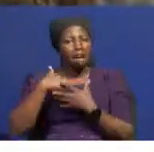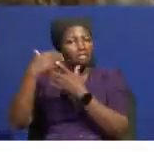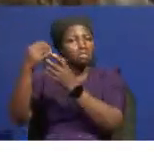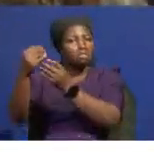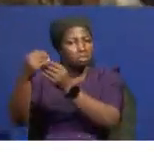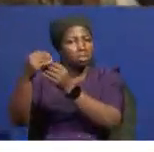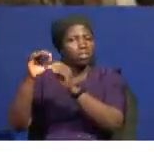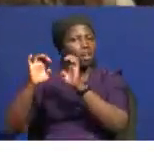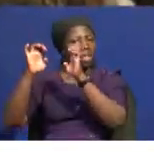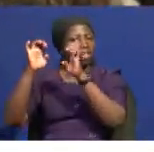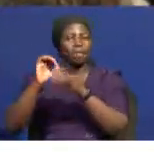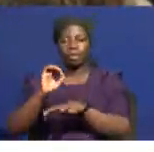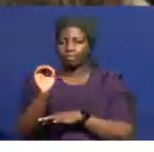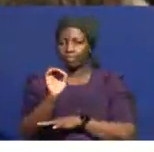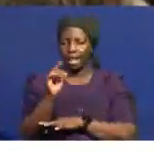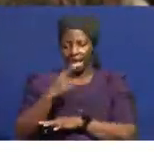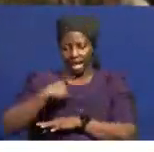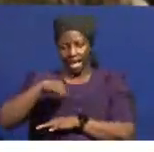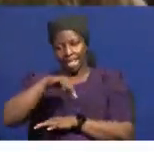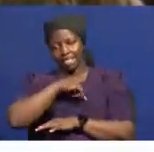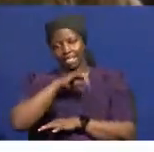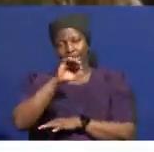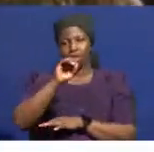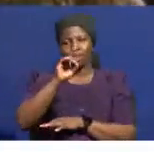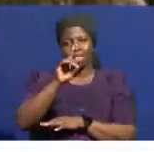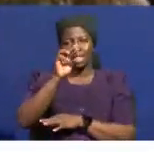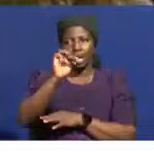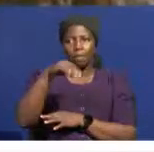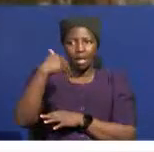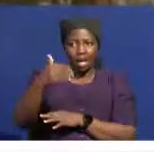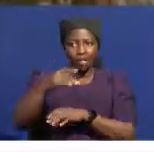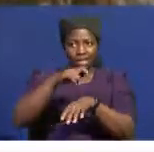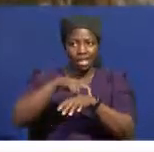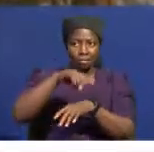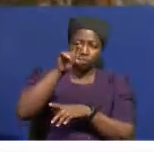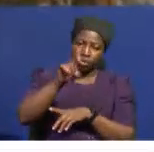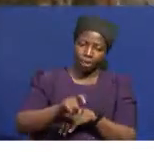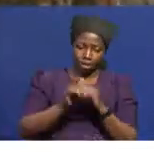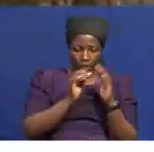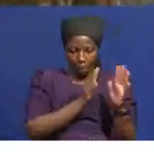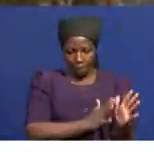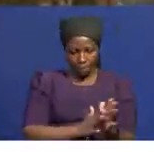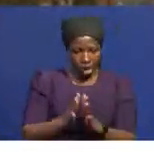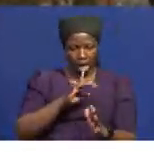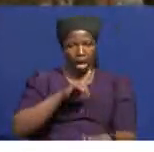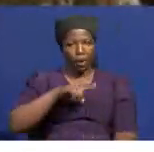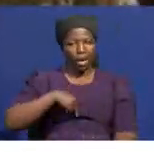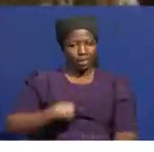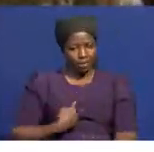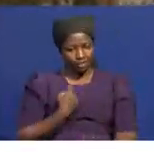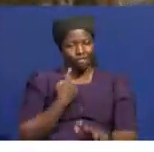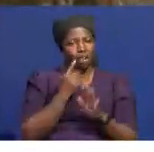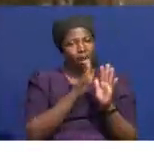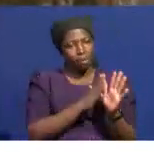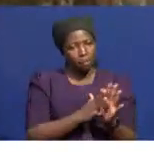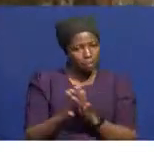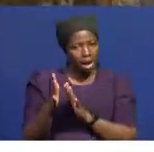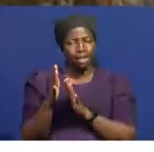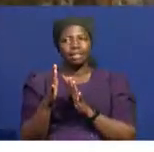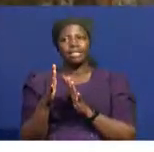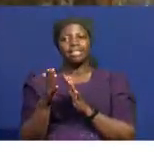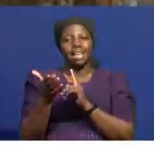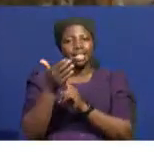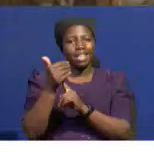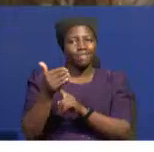watu wa ODM, kila wakati ni lazima tujipange. Tujipange the gains we made in the